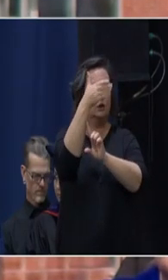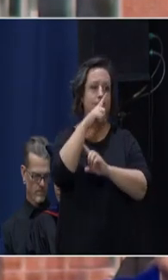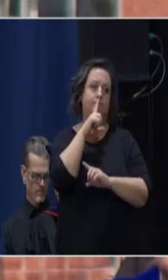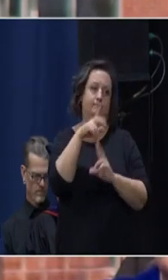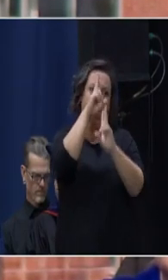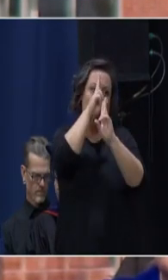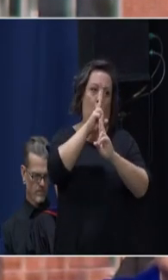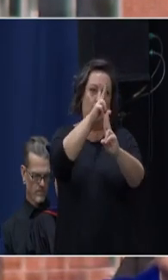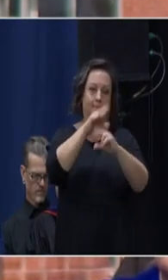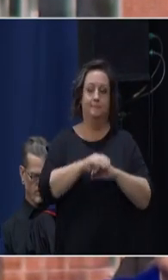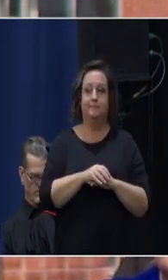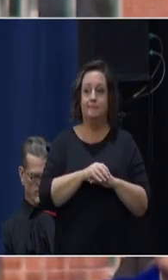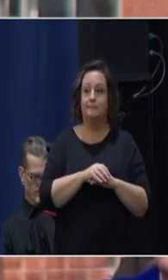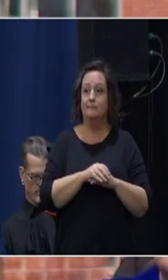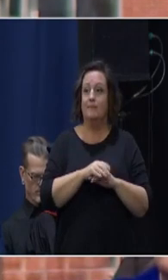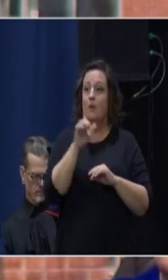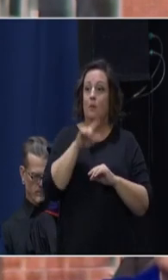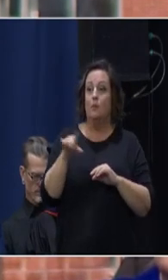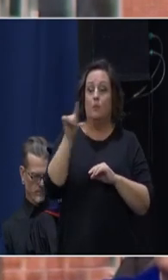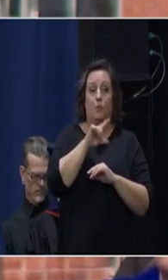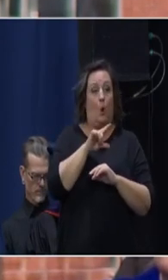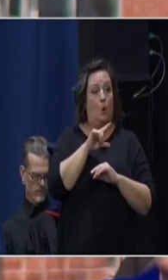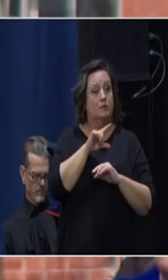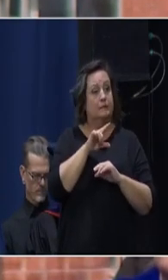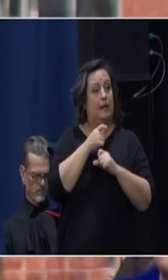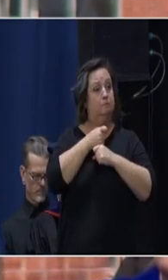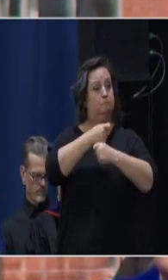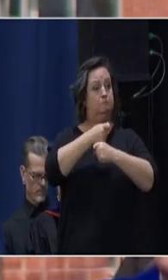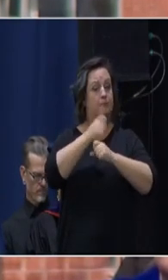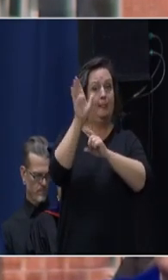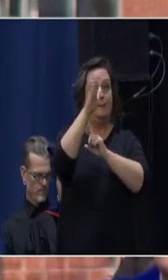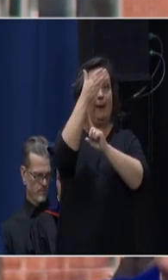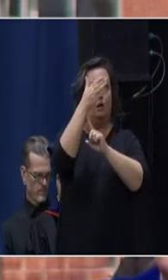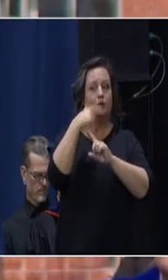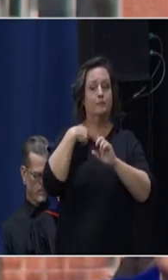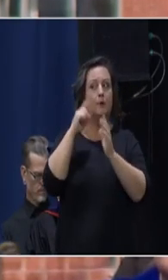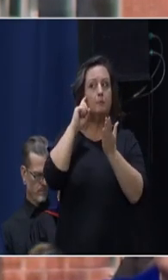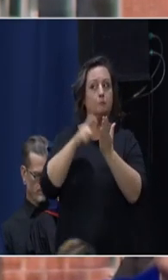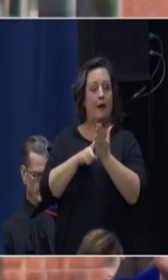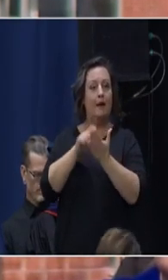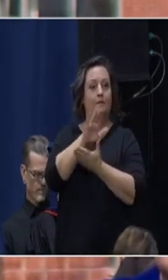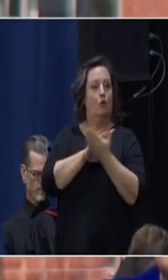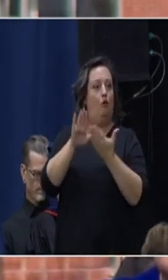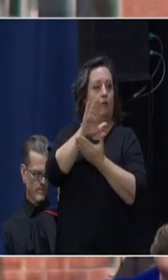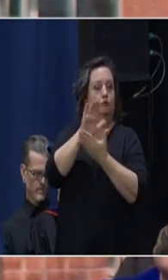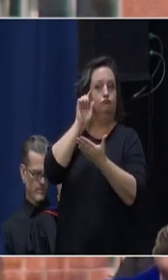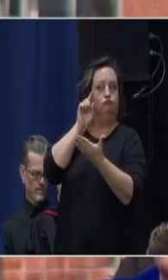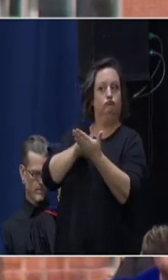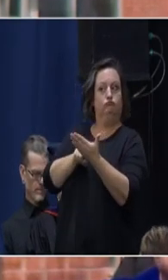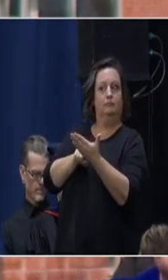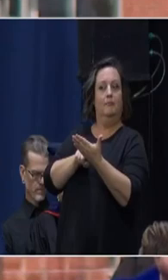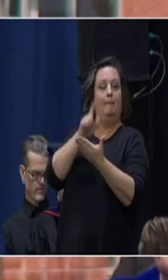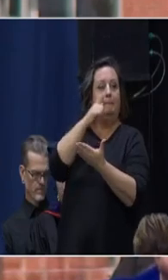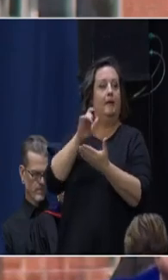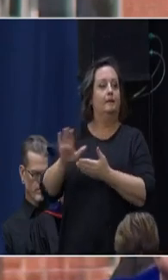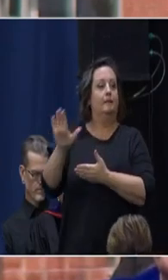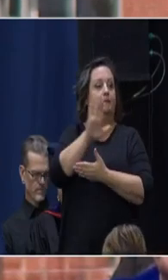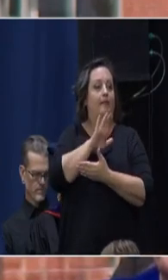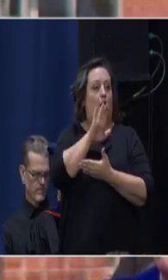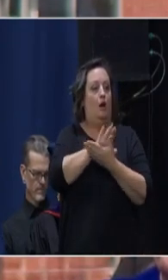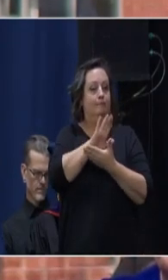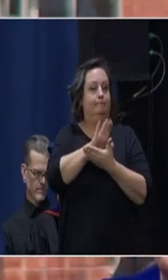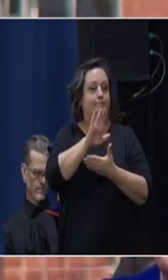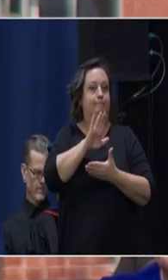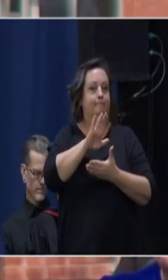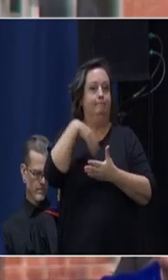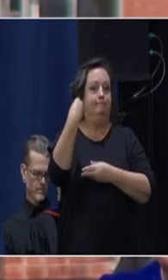Those serving as banner bearers today have been recognized and selected by their colleges based upon their academic contributions. Would